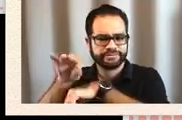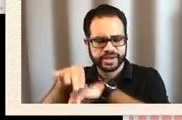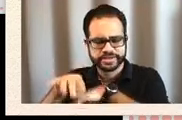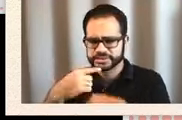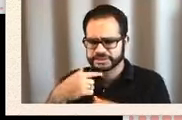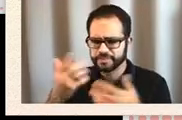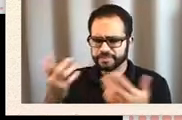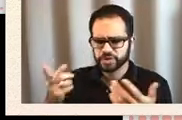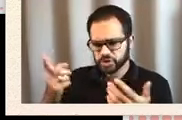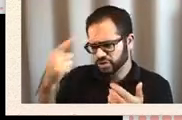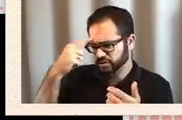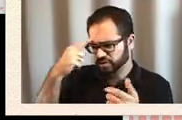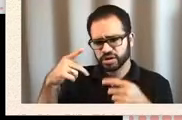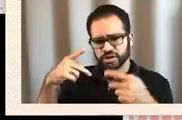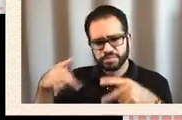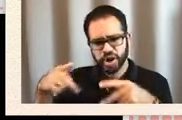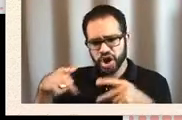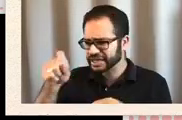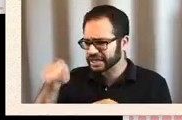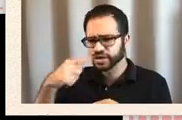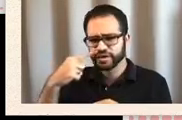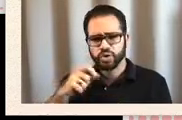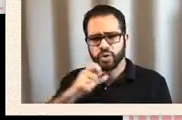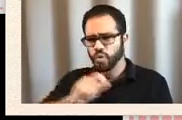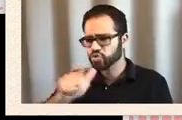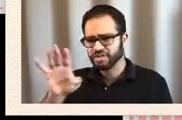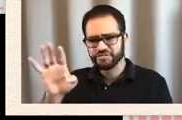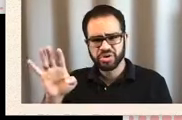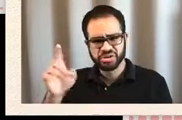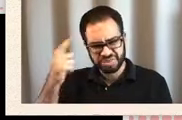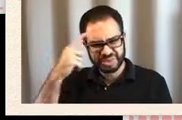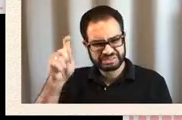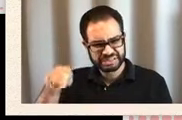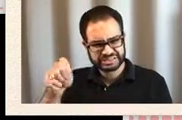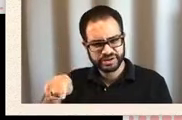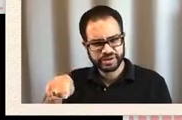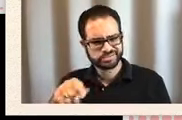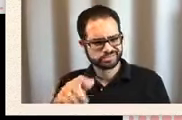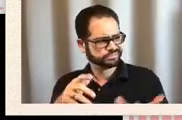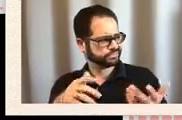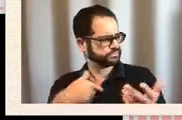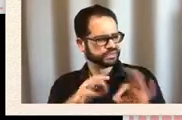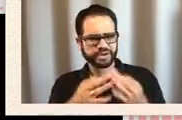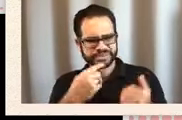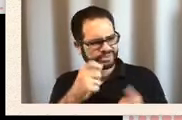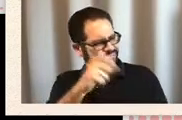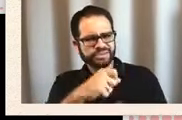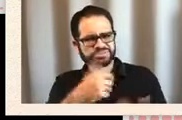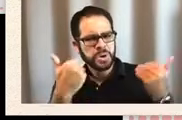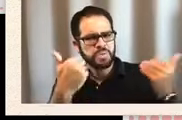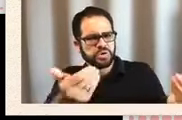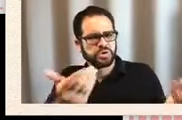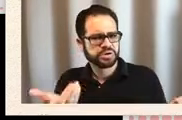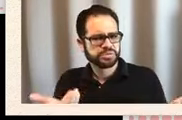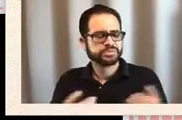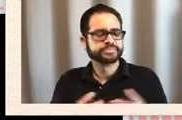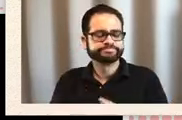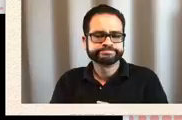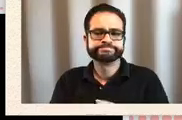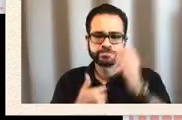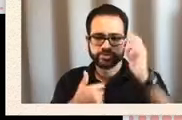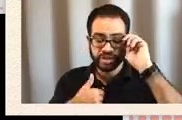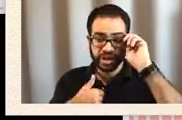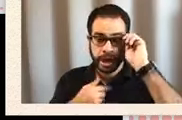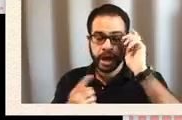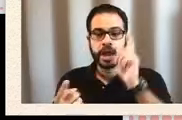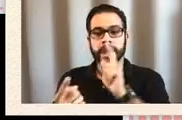be necessary for a 24-year-old? And they're like, yeah, go for it. So I ran into one of my buddies at the